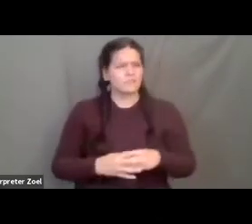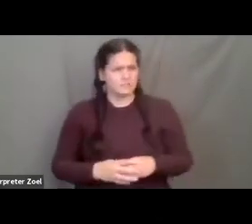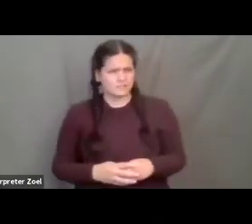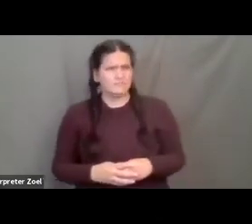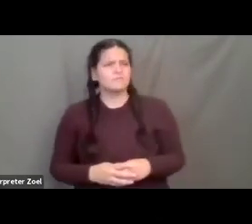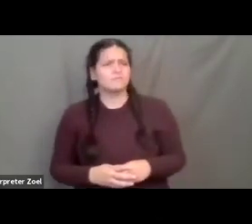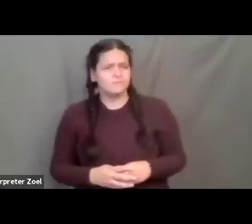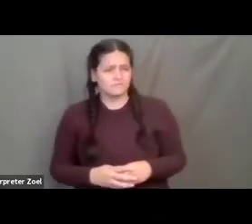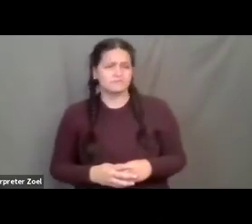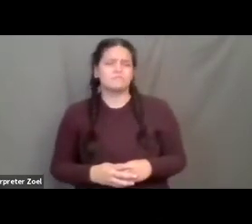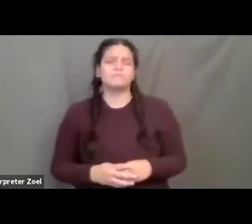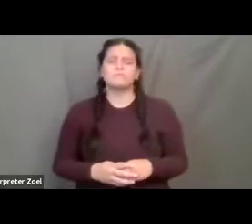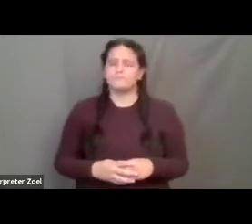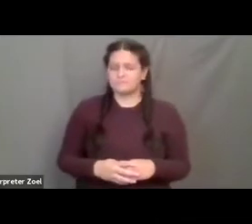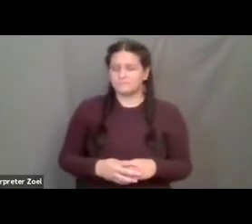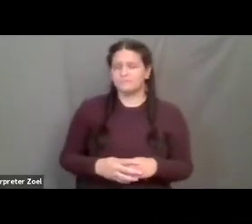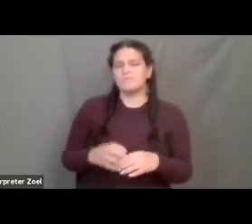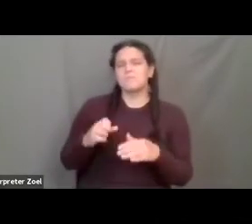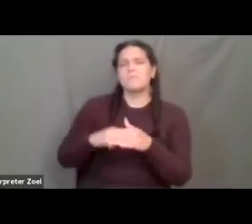of light.